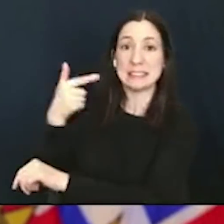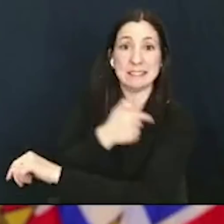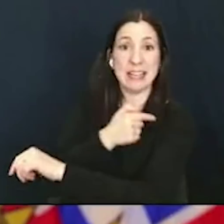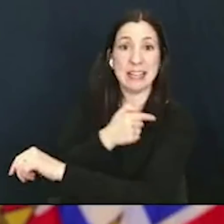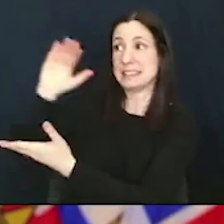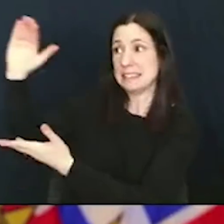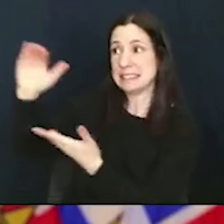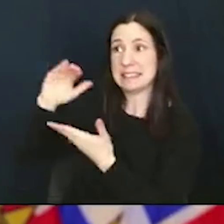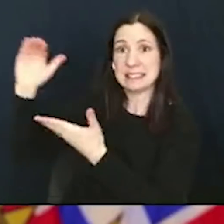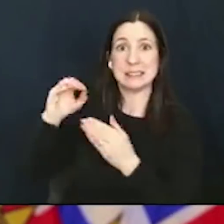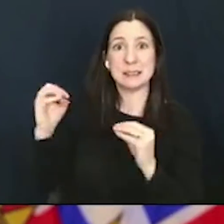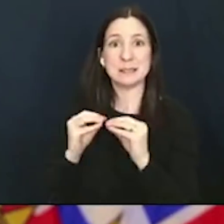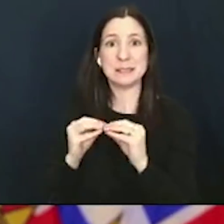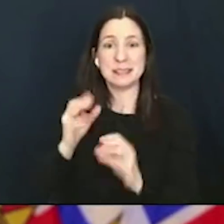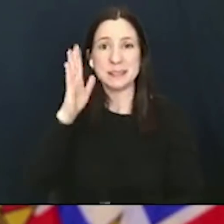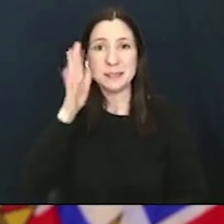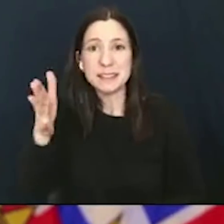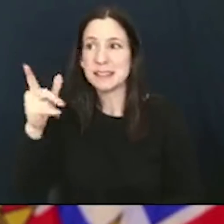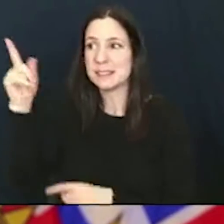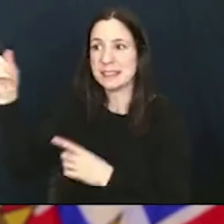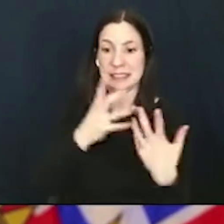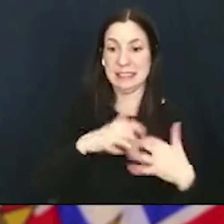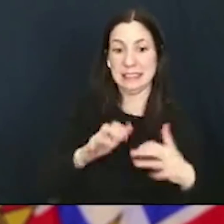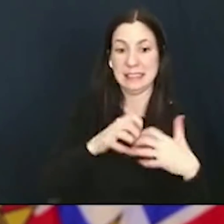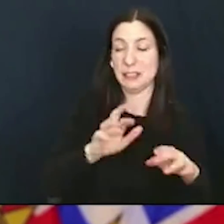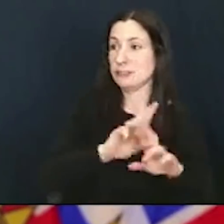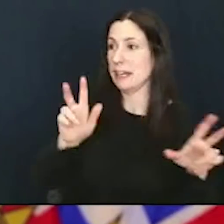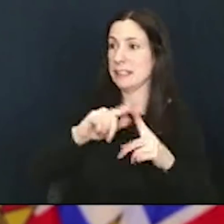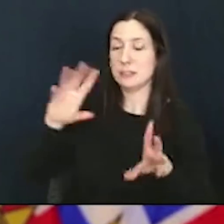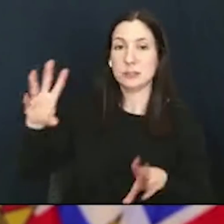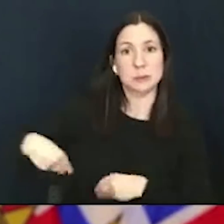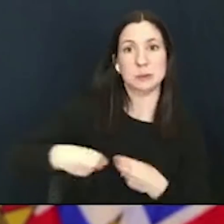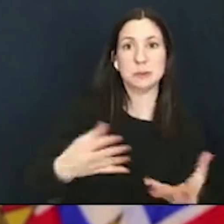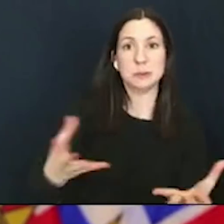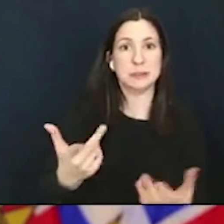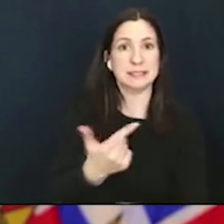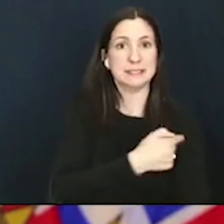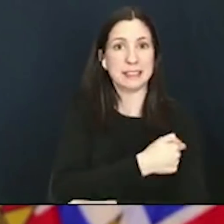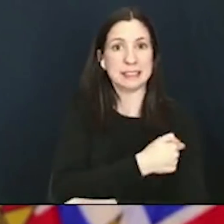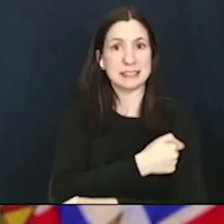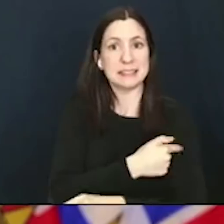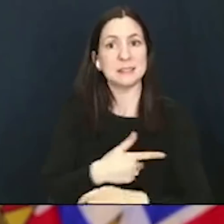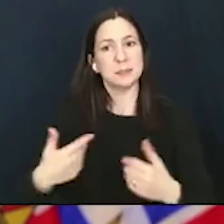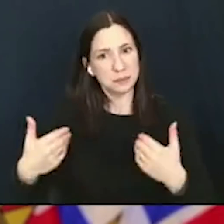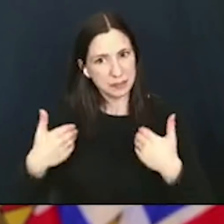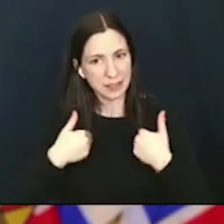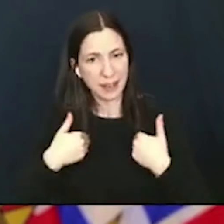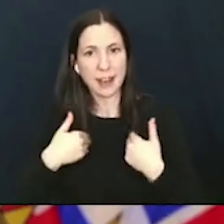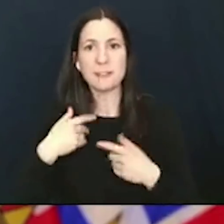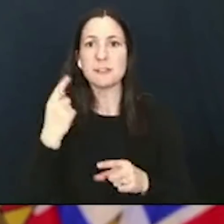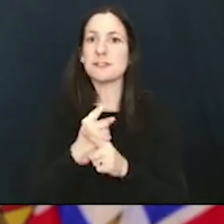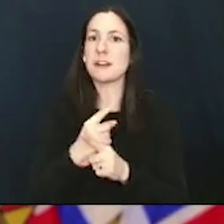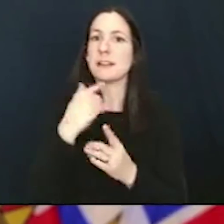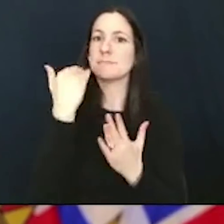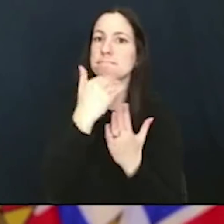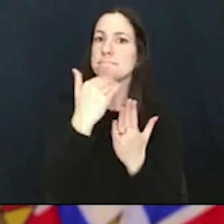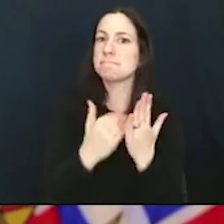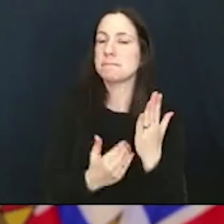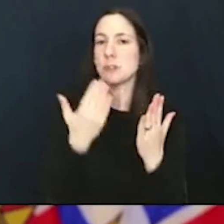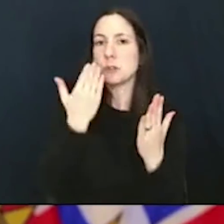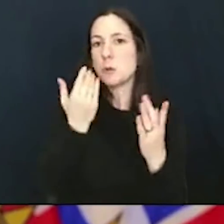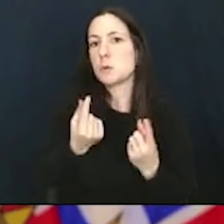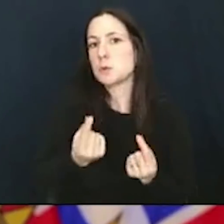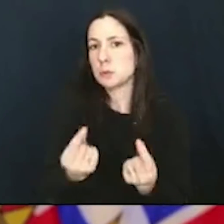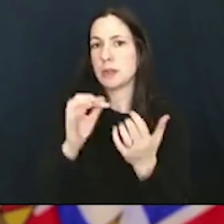ready to go to protect more people in our communities. And we know that we have the tools and know what to do to keep